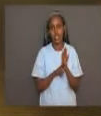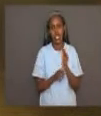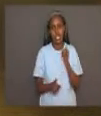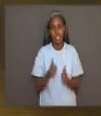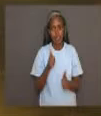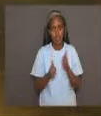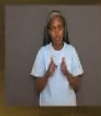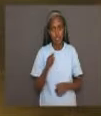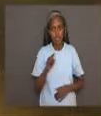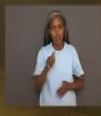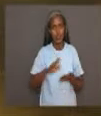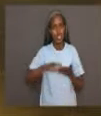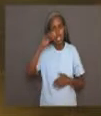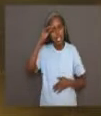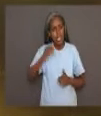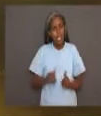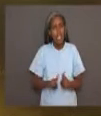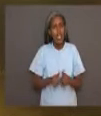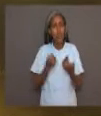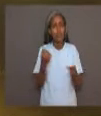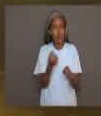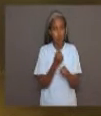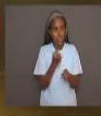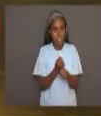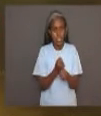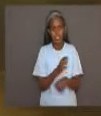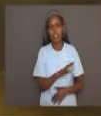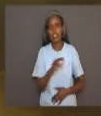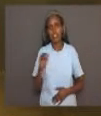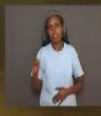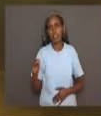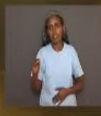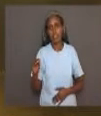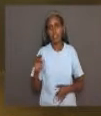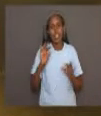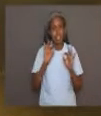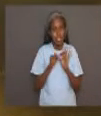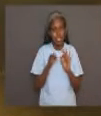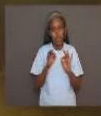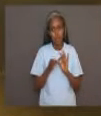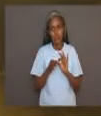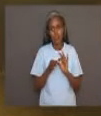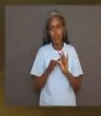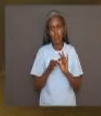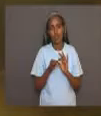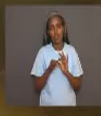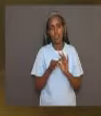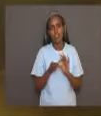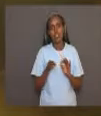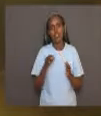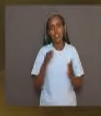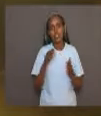which you will learn how to construct and interpret a variety